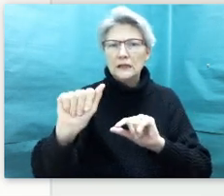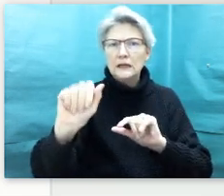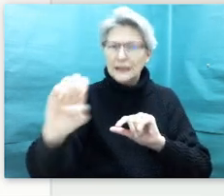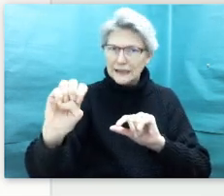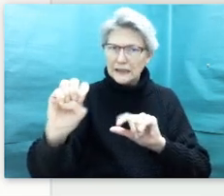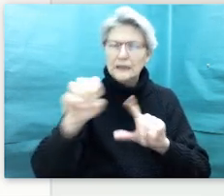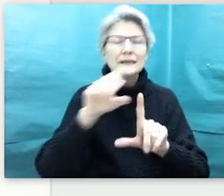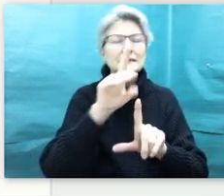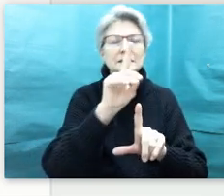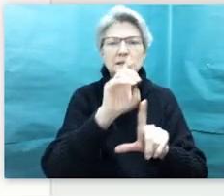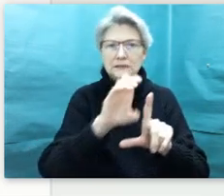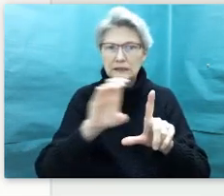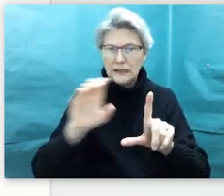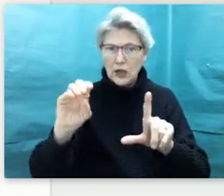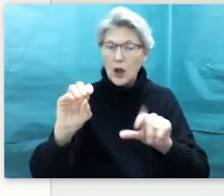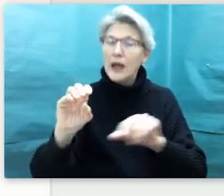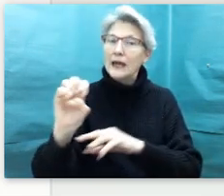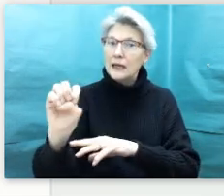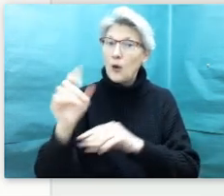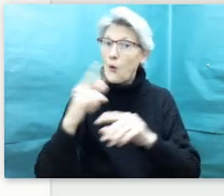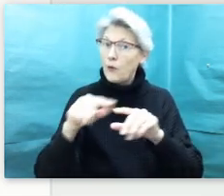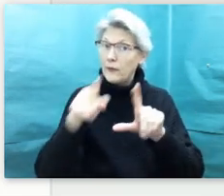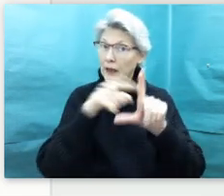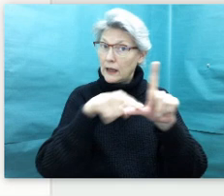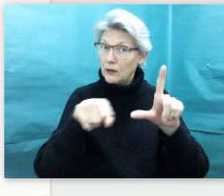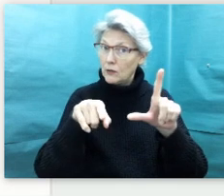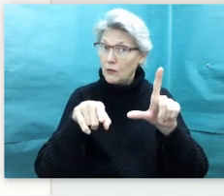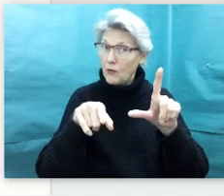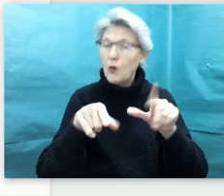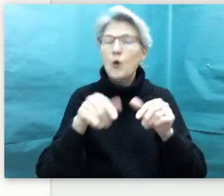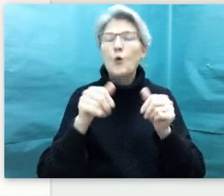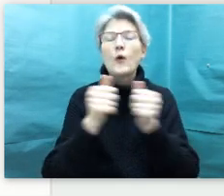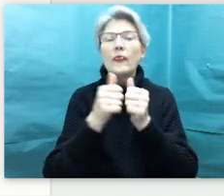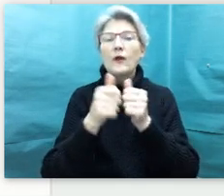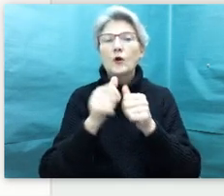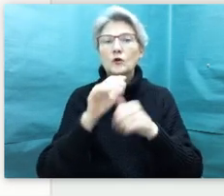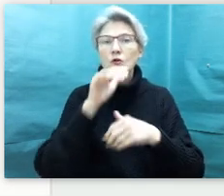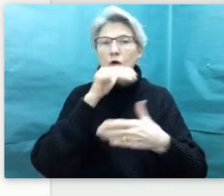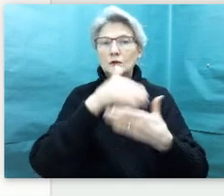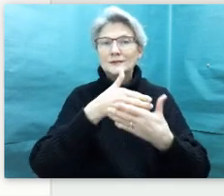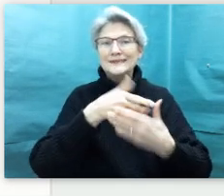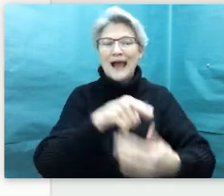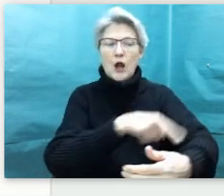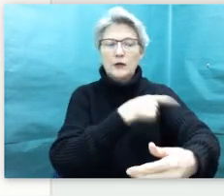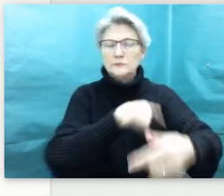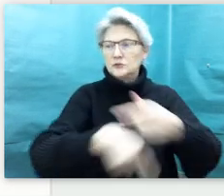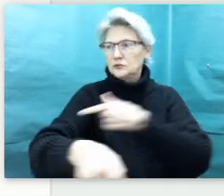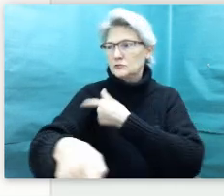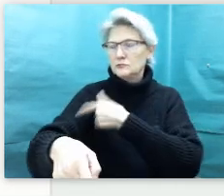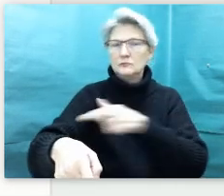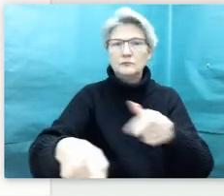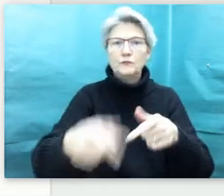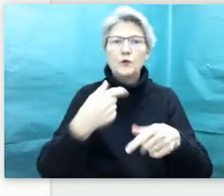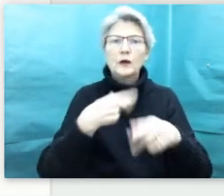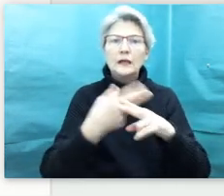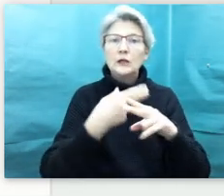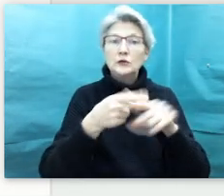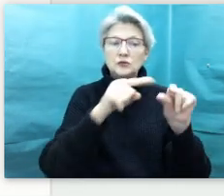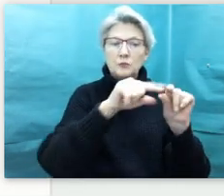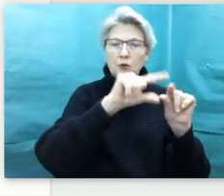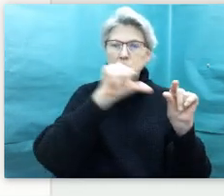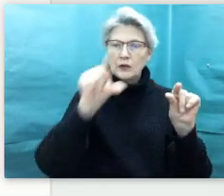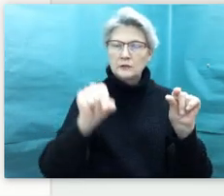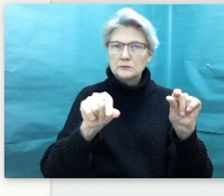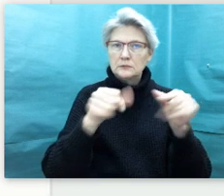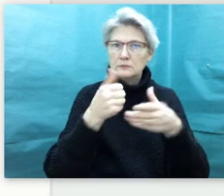my protractor to measure her angles. I'll start by placing the center of the protractor on vertex C